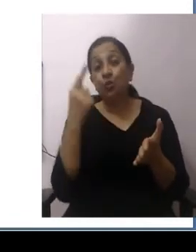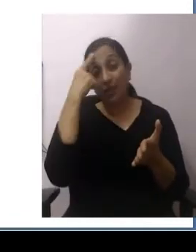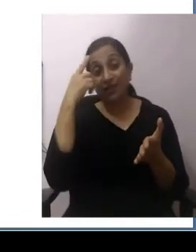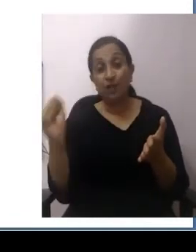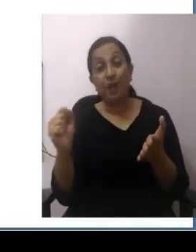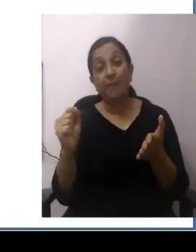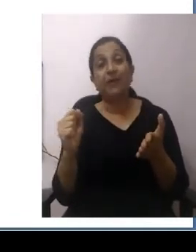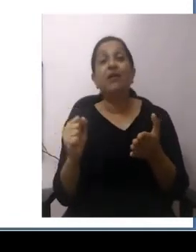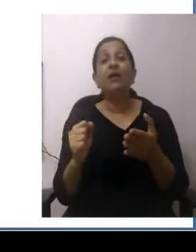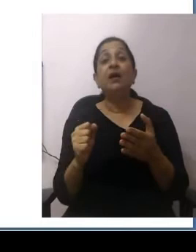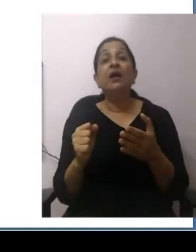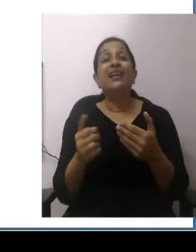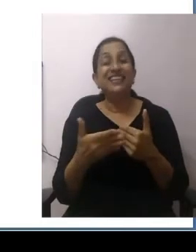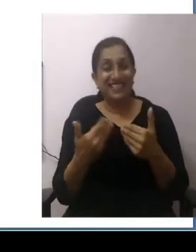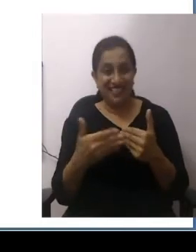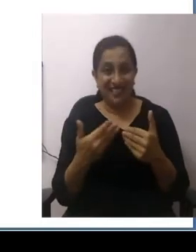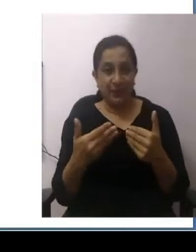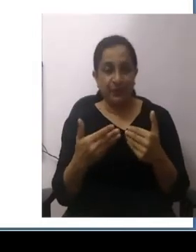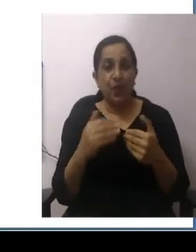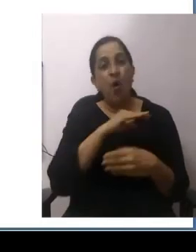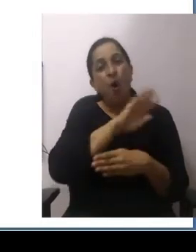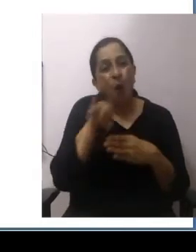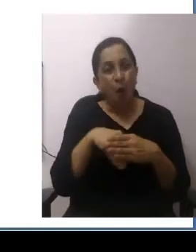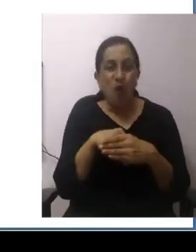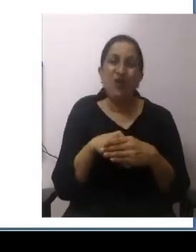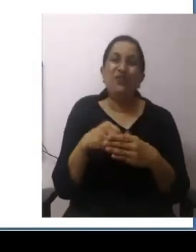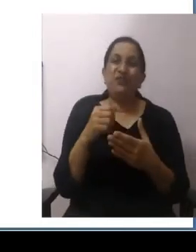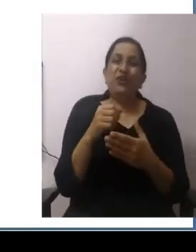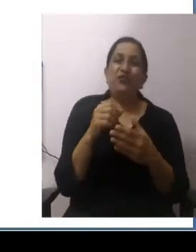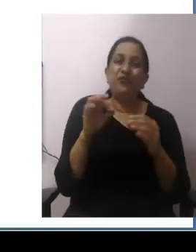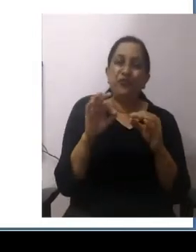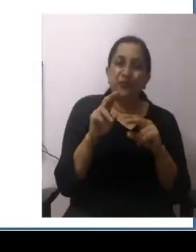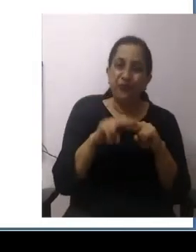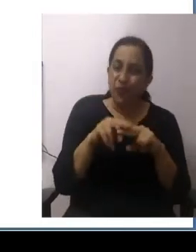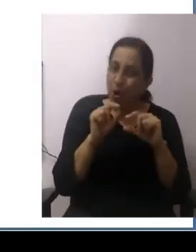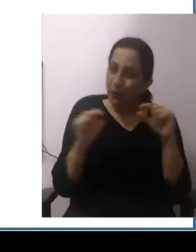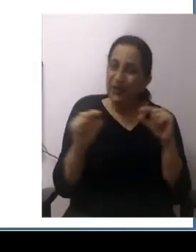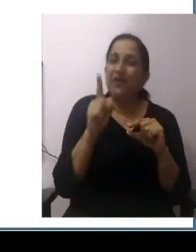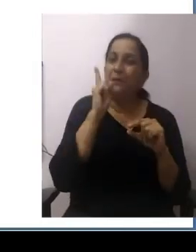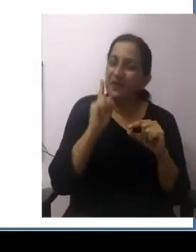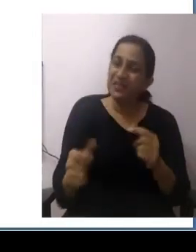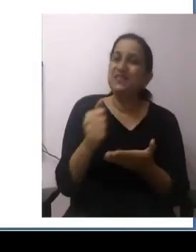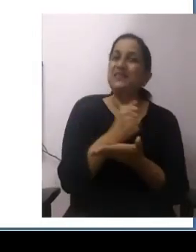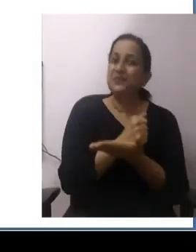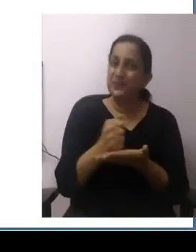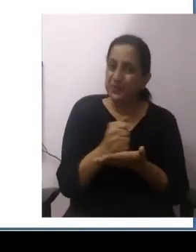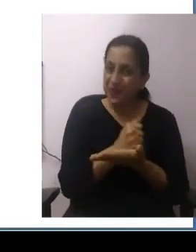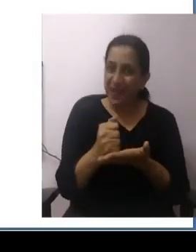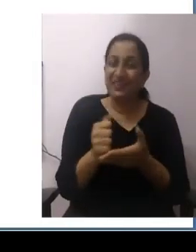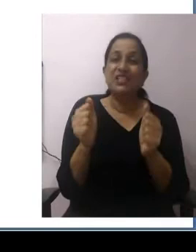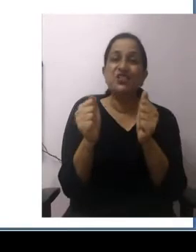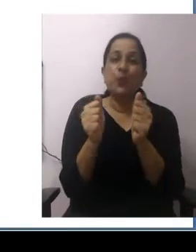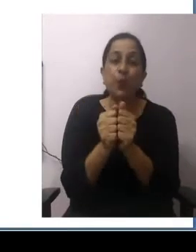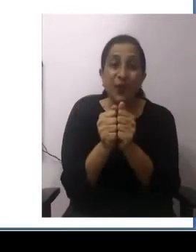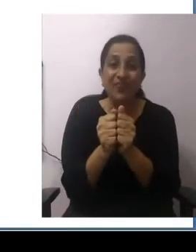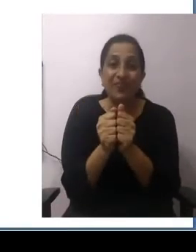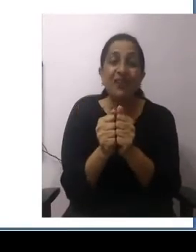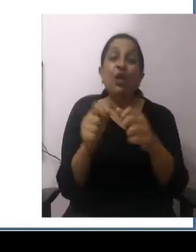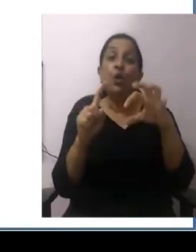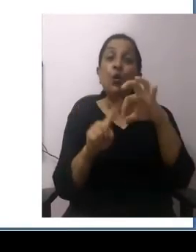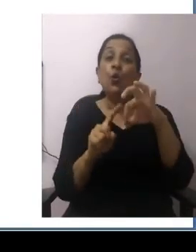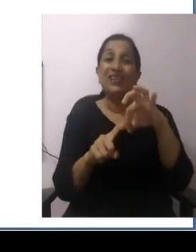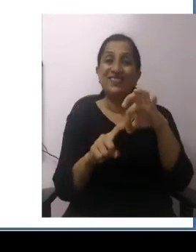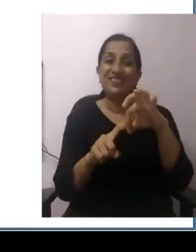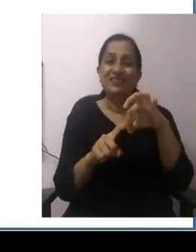practice. With every formula, unless you practice the corresponding problem, you will not get the hang